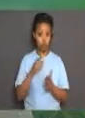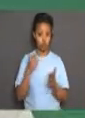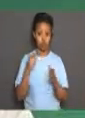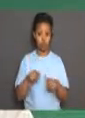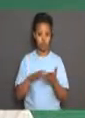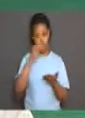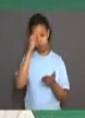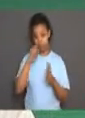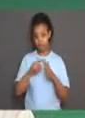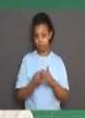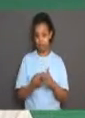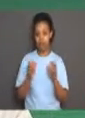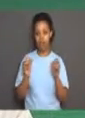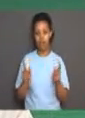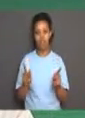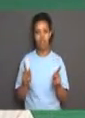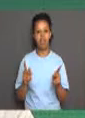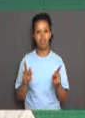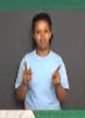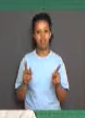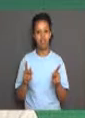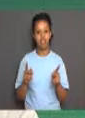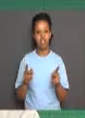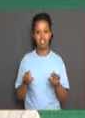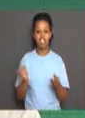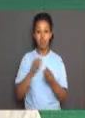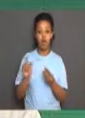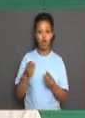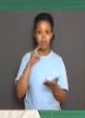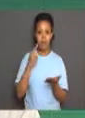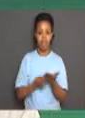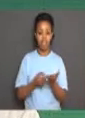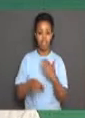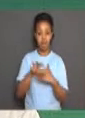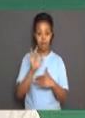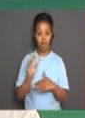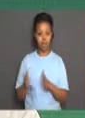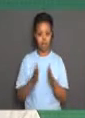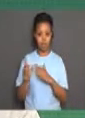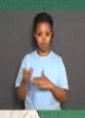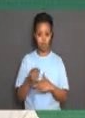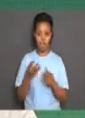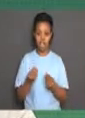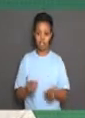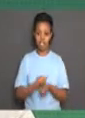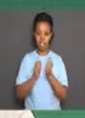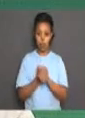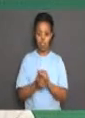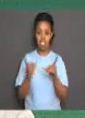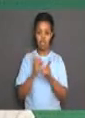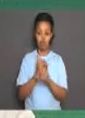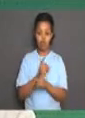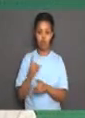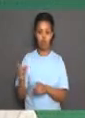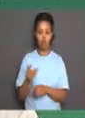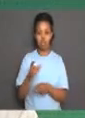lesson. As a way to further prove that evolution happened through natural